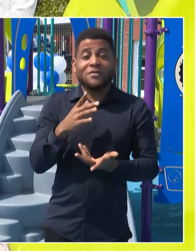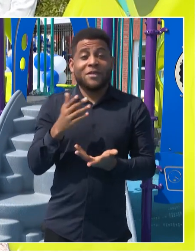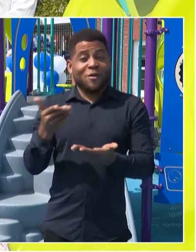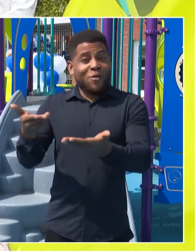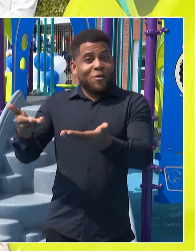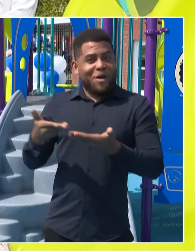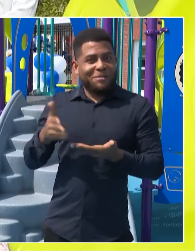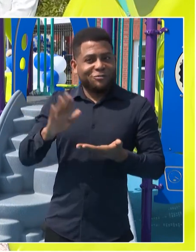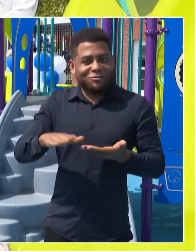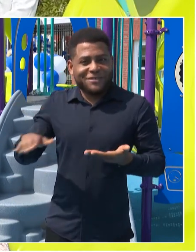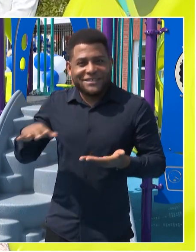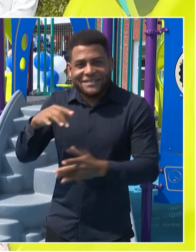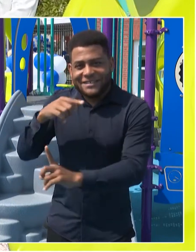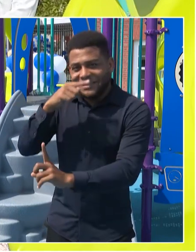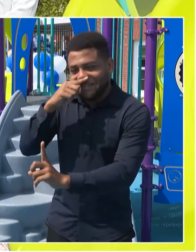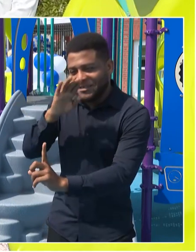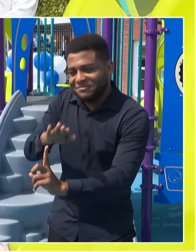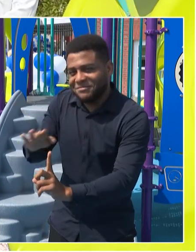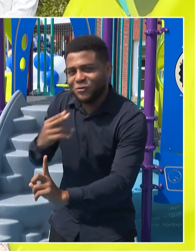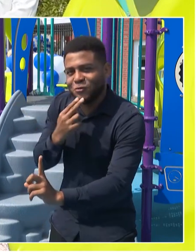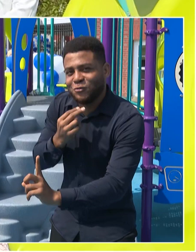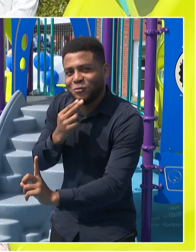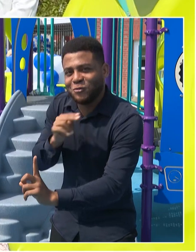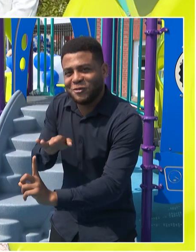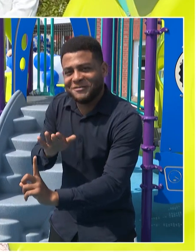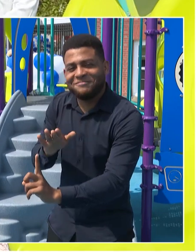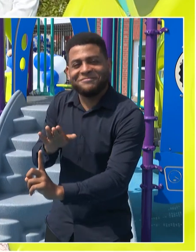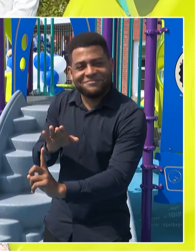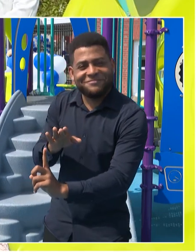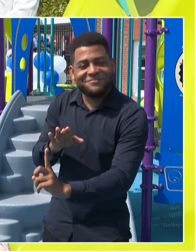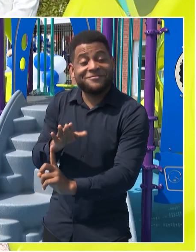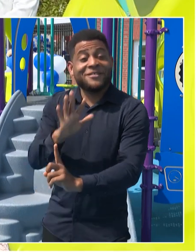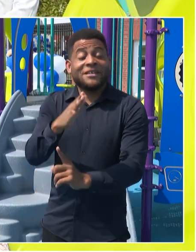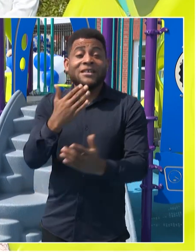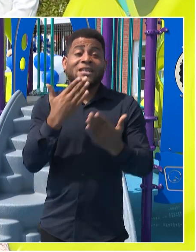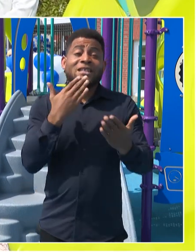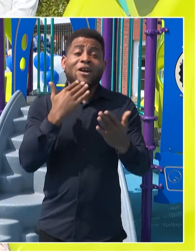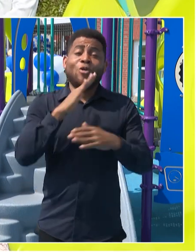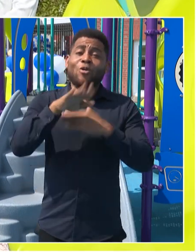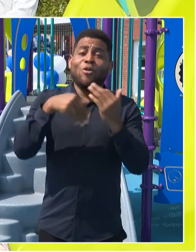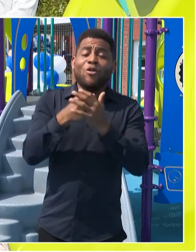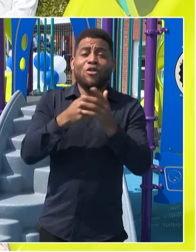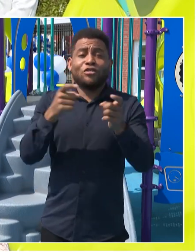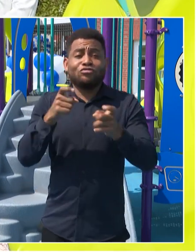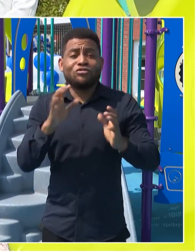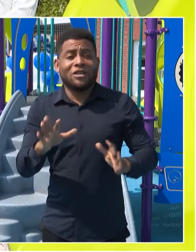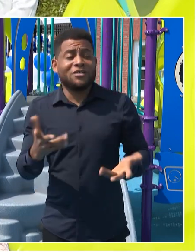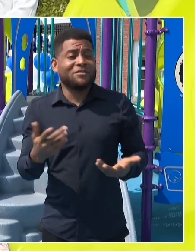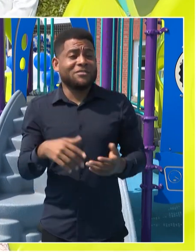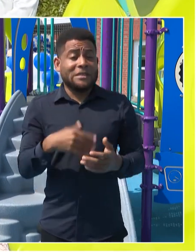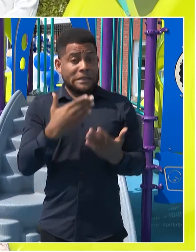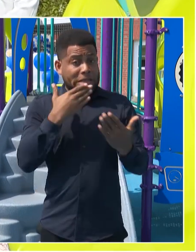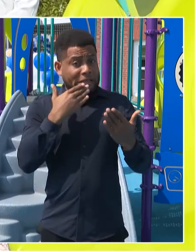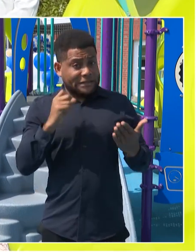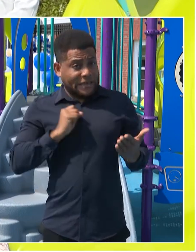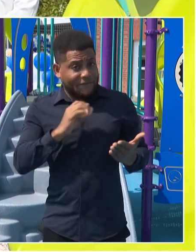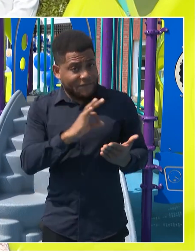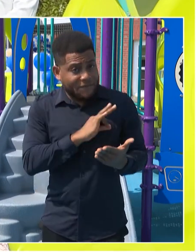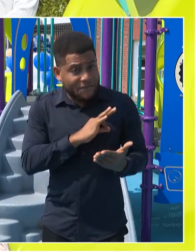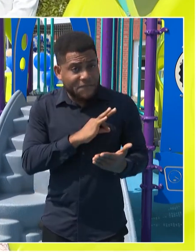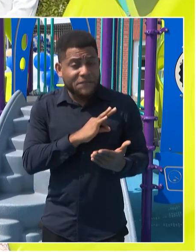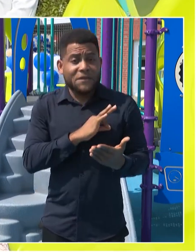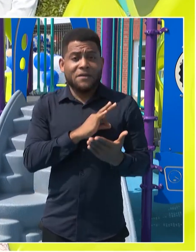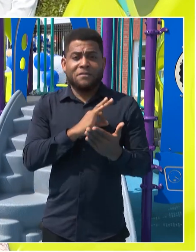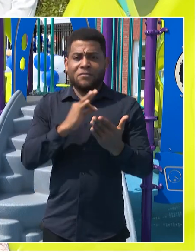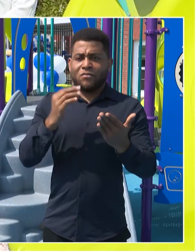thank all the administrators and the entire staff here at Minor who offered hugs, handshakes, who've